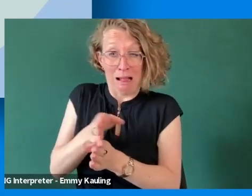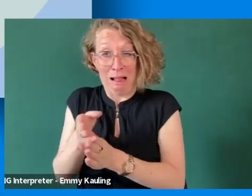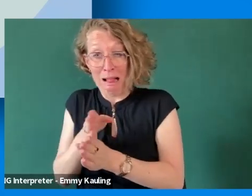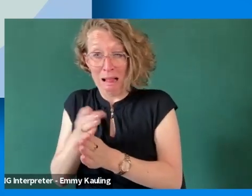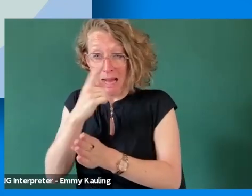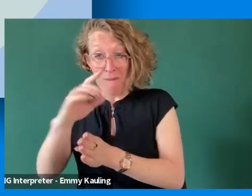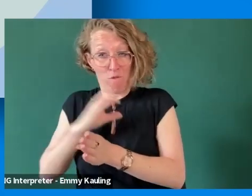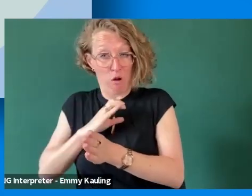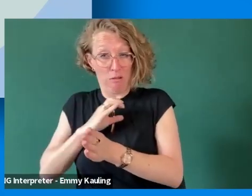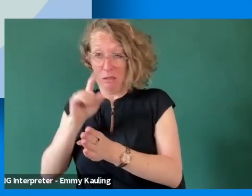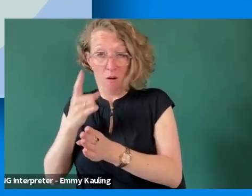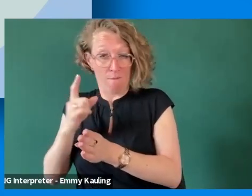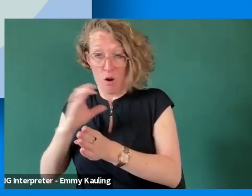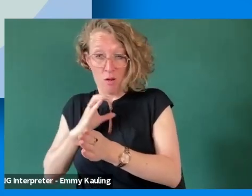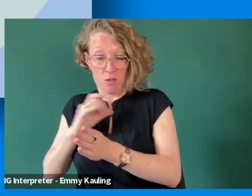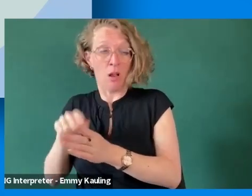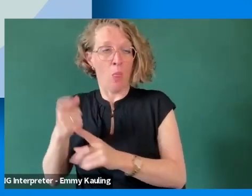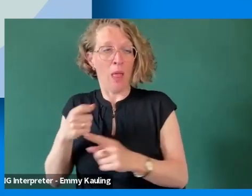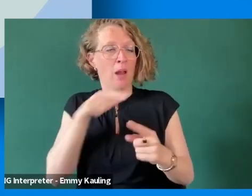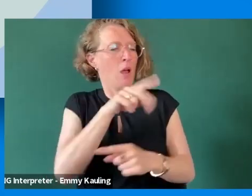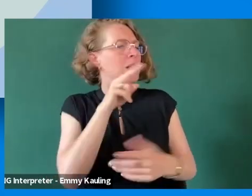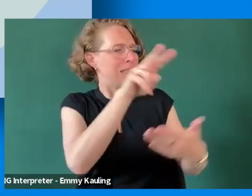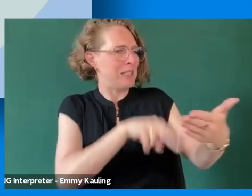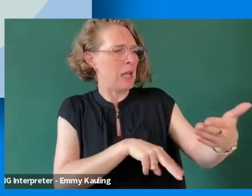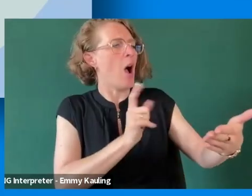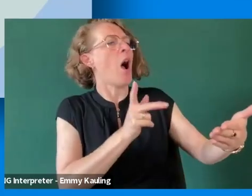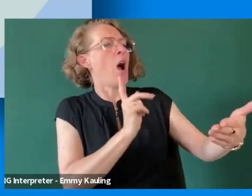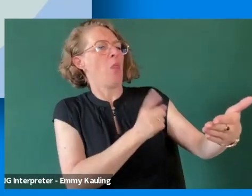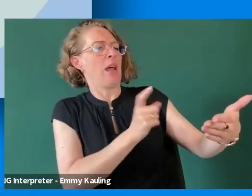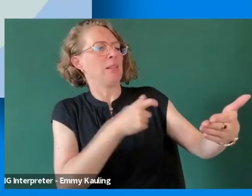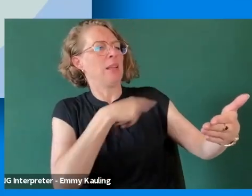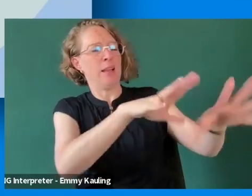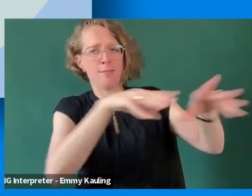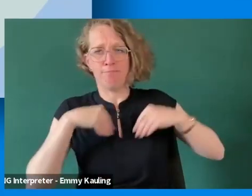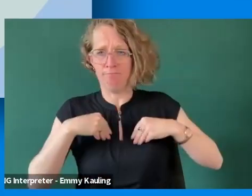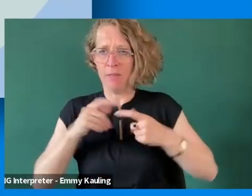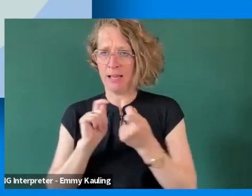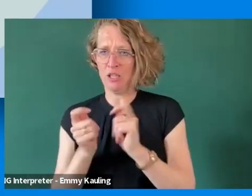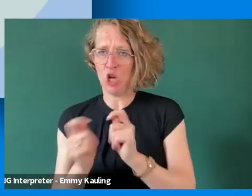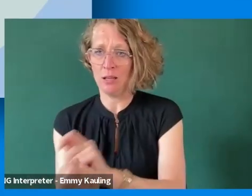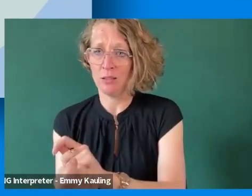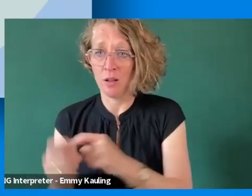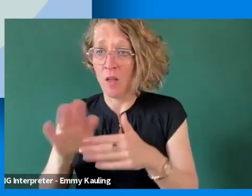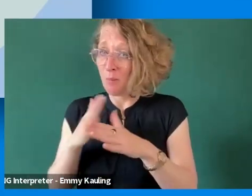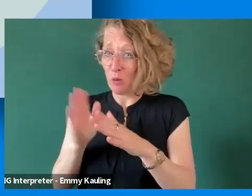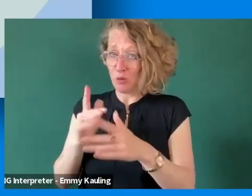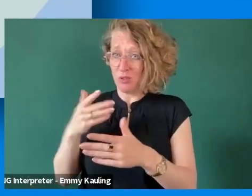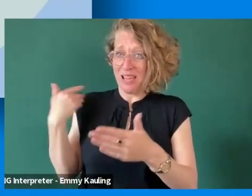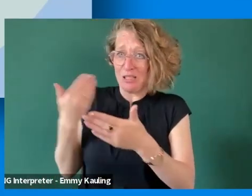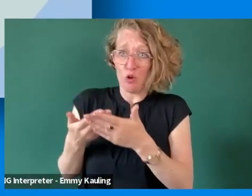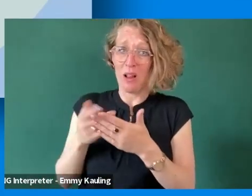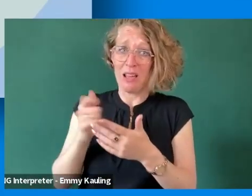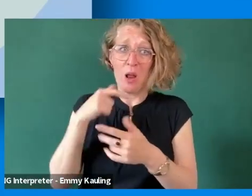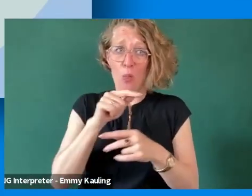to make some corrections or additions or adjustments, probably in my view, because they've been starved of the opportunity to have those